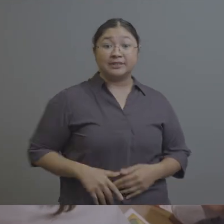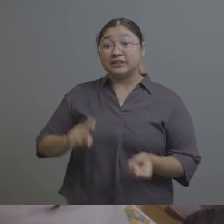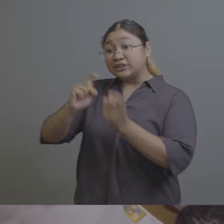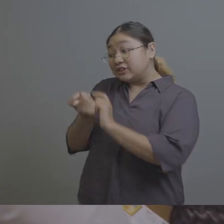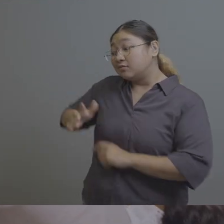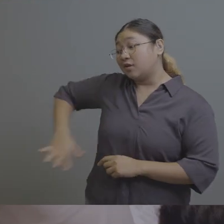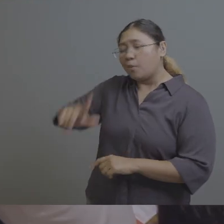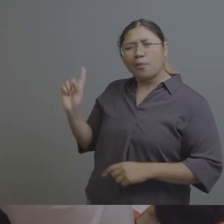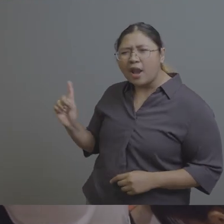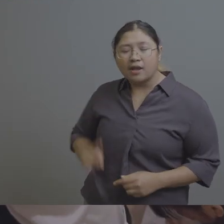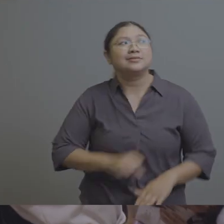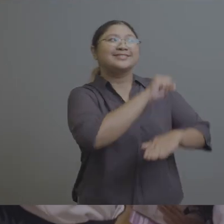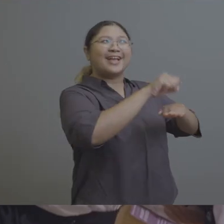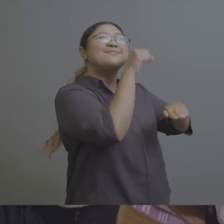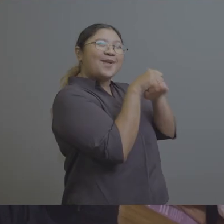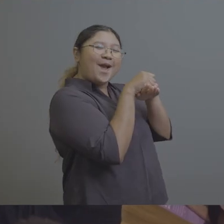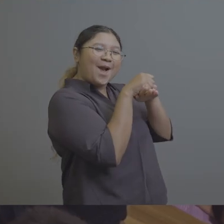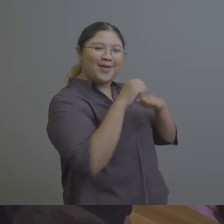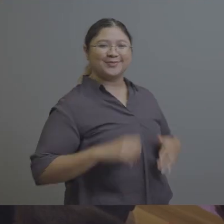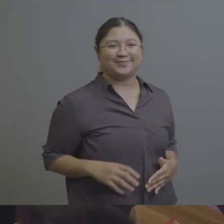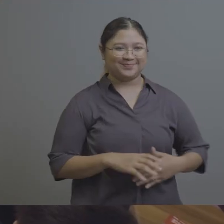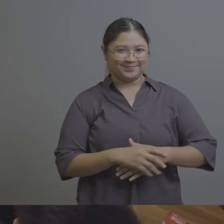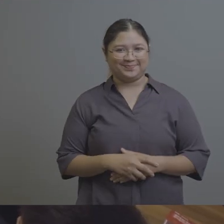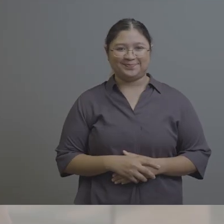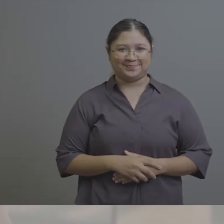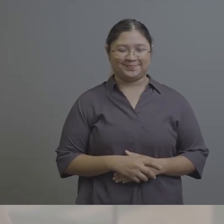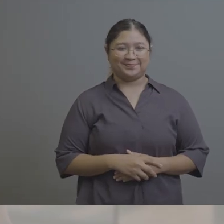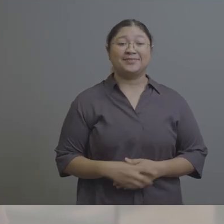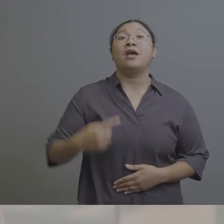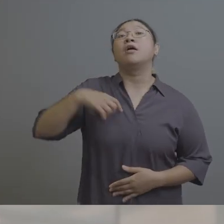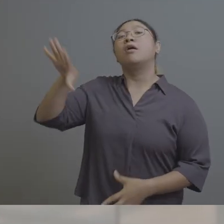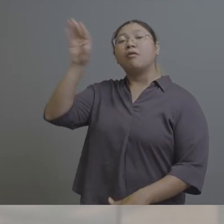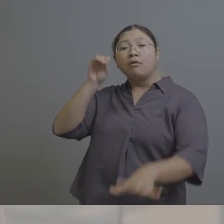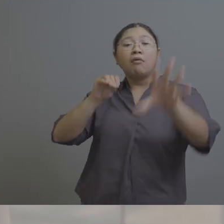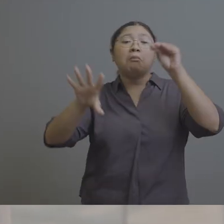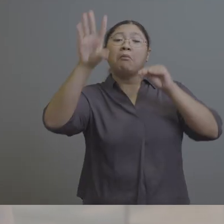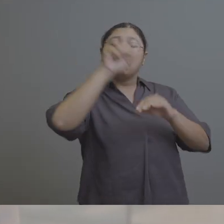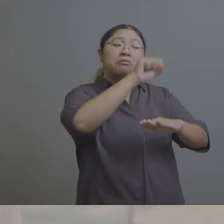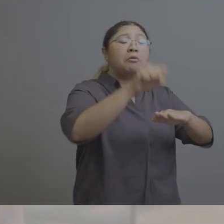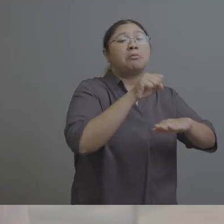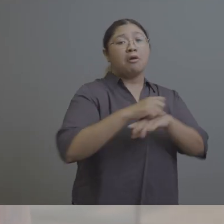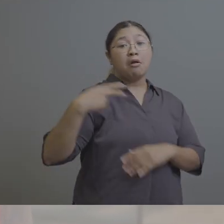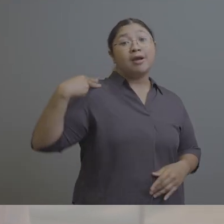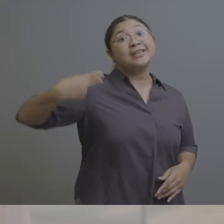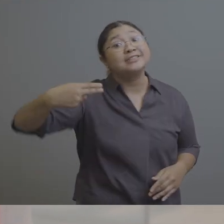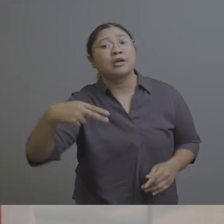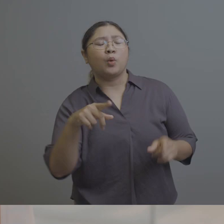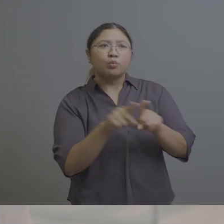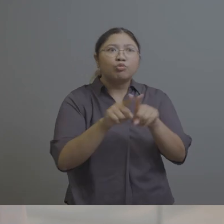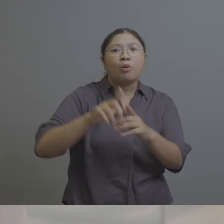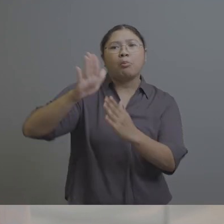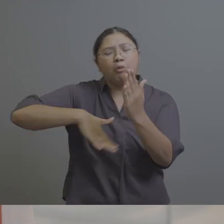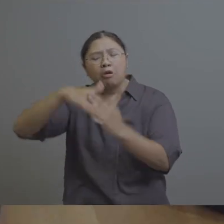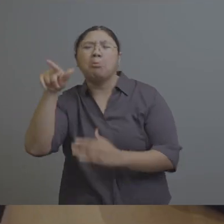Making scenic landscapes within the landscape of Singapore. I learned about Singapore's history and more about